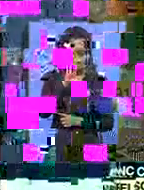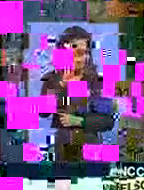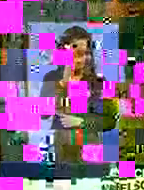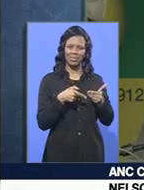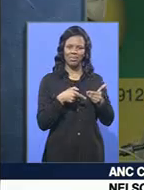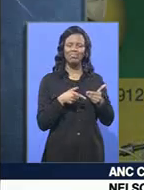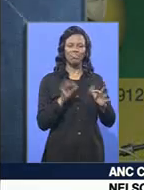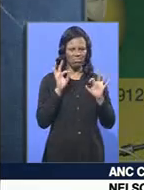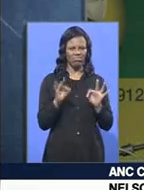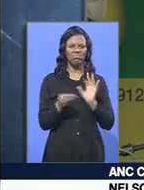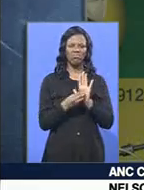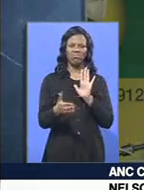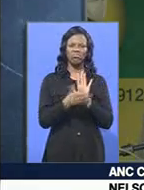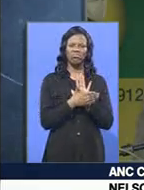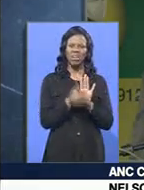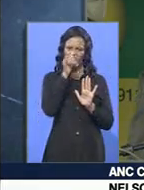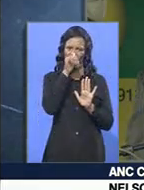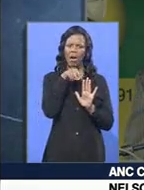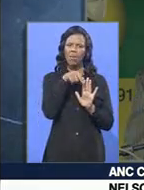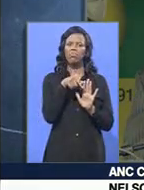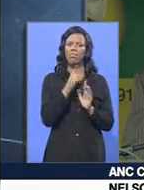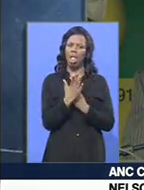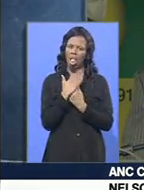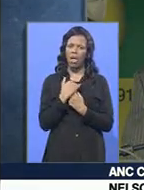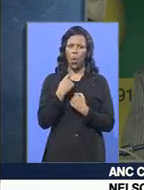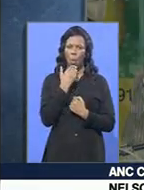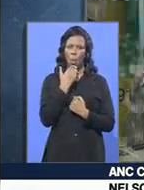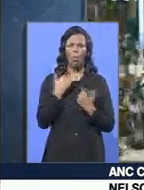a crime against humanity.